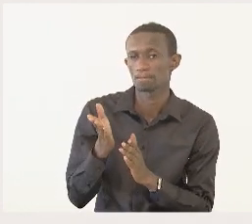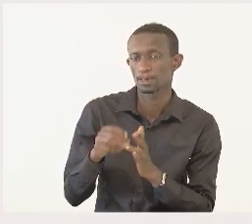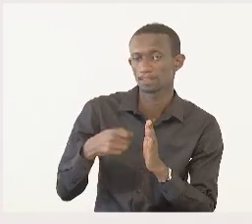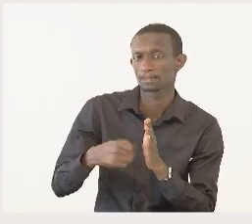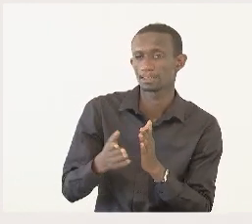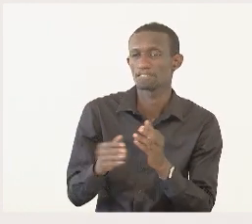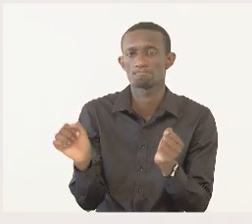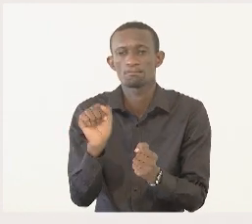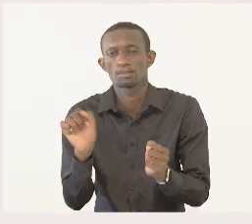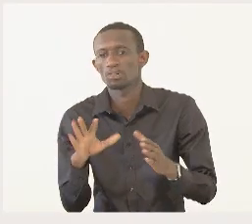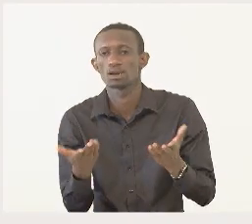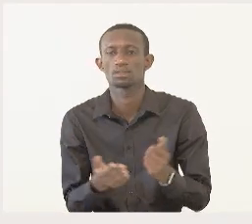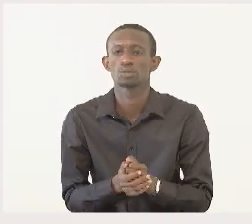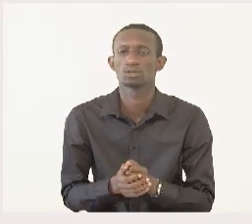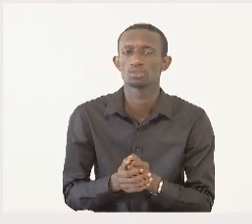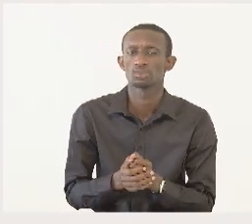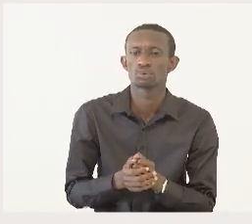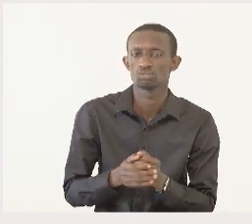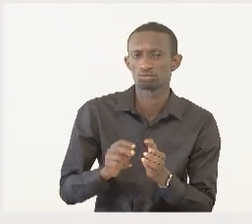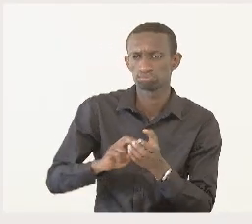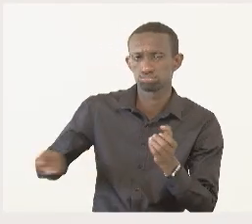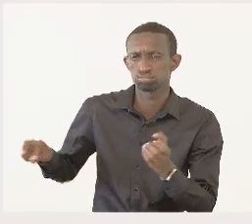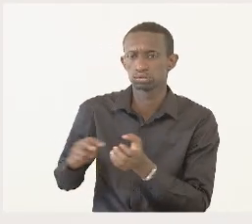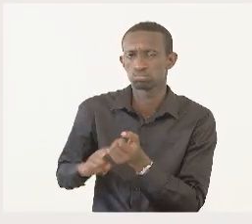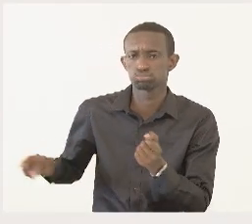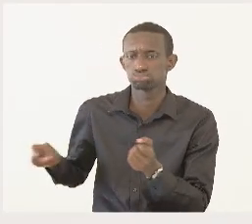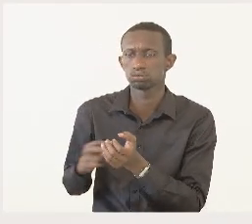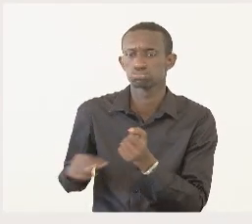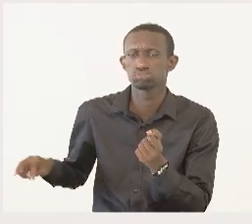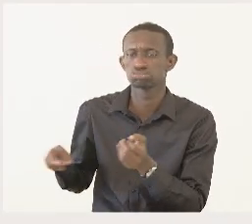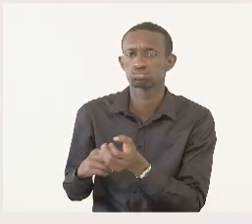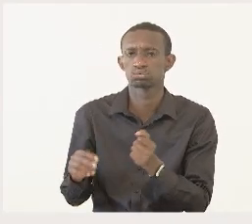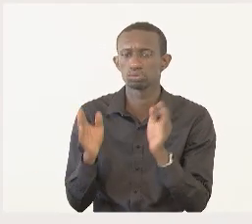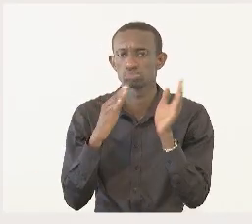these diagrams, because these running engines, they normally release these waste products from their